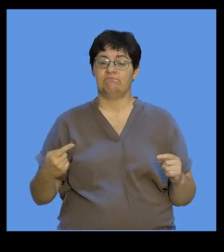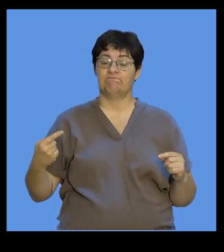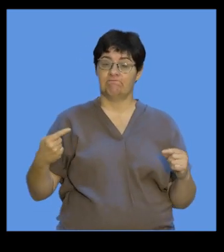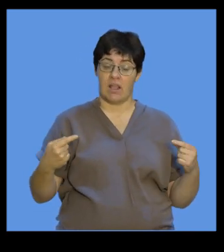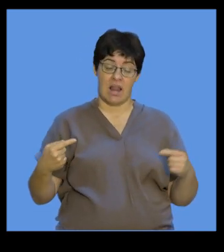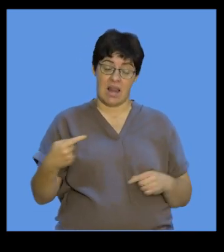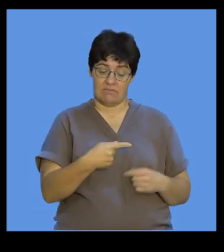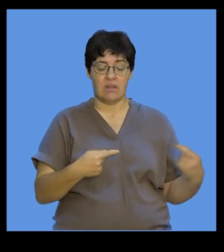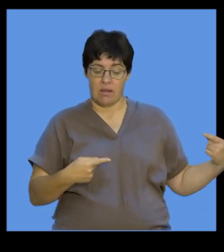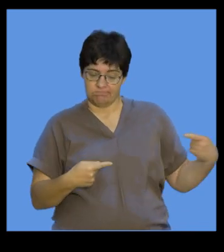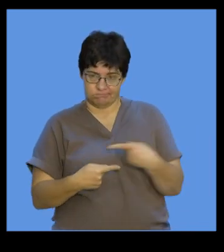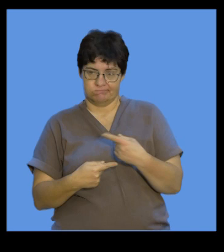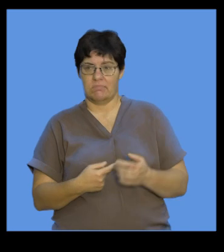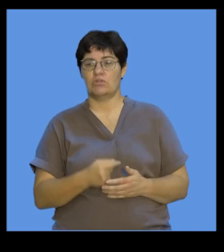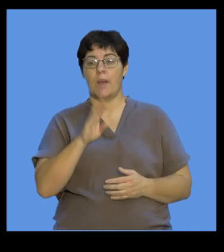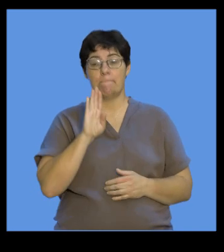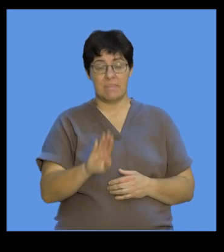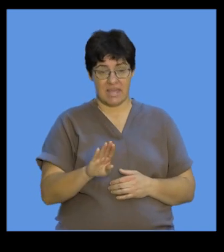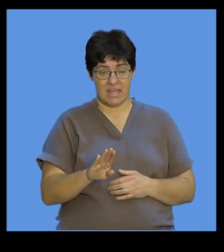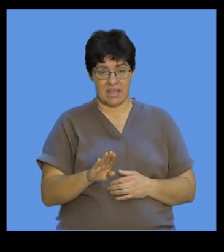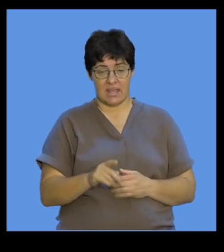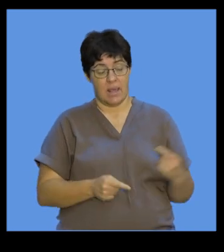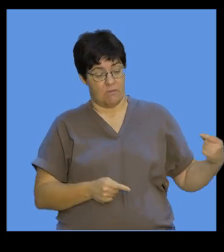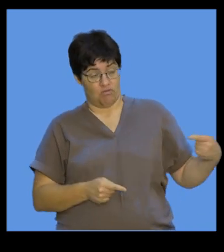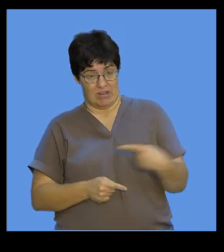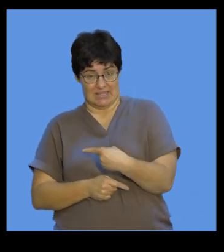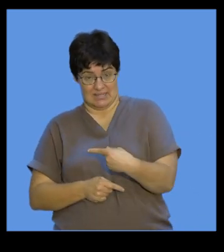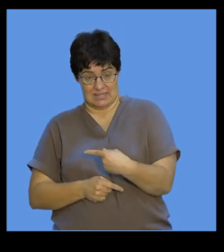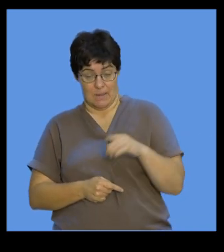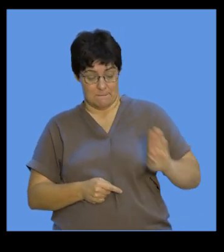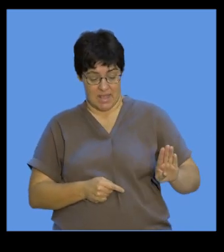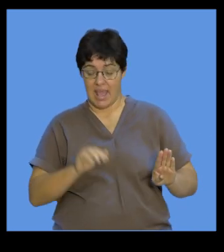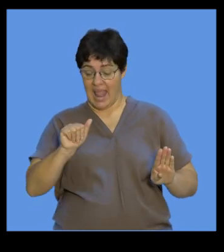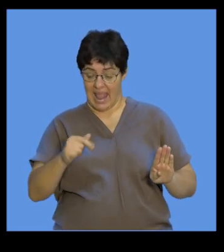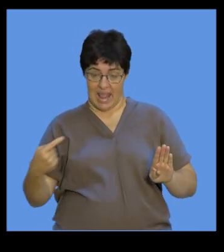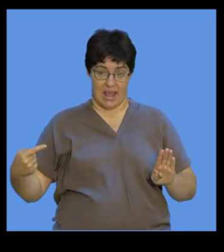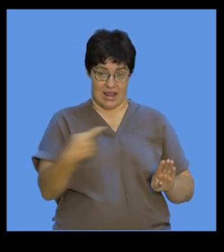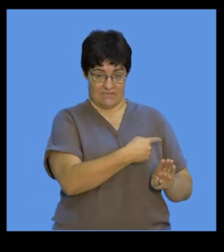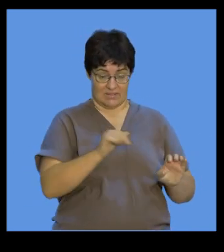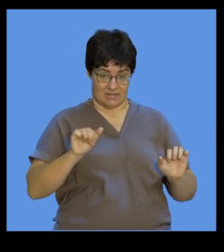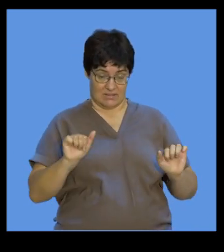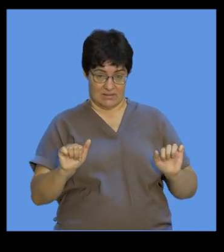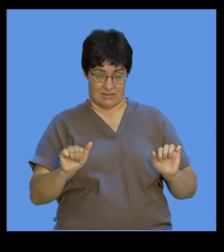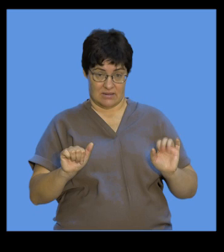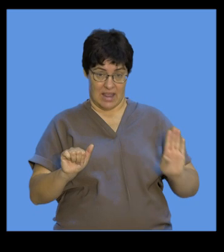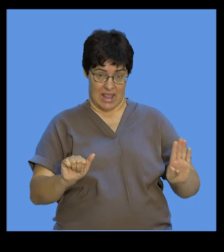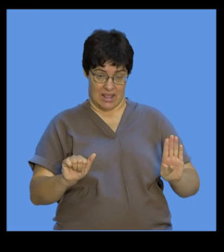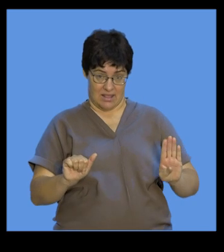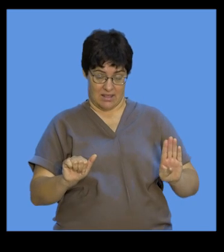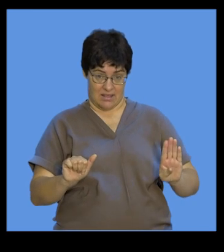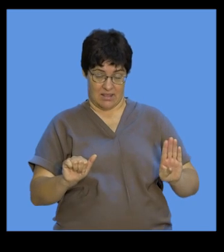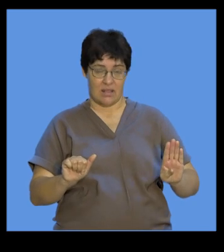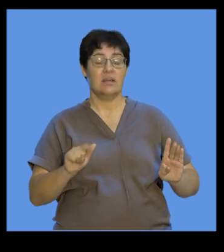1.2. So in other words, B is moving to the right. Okay, and that's the initial. Then they